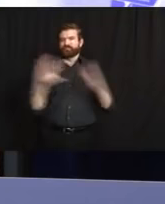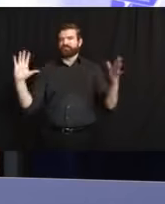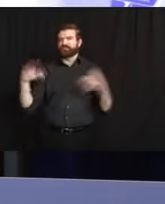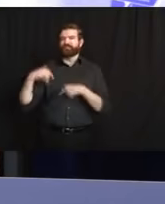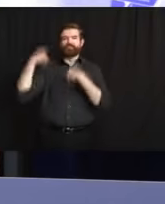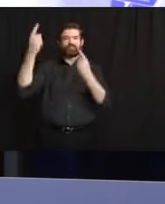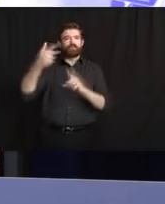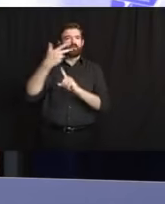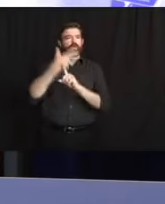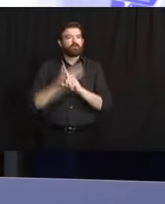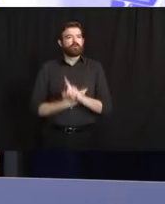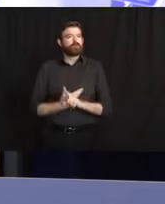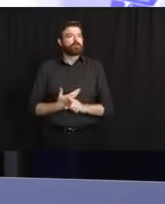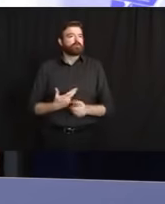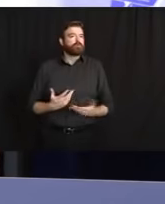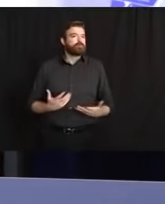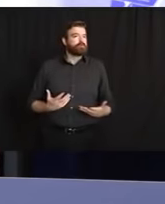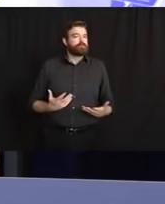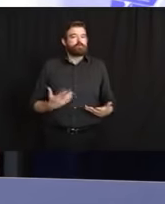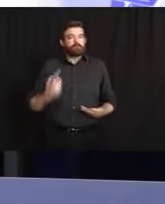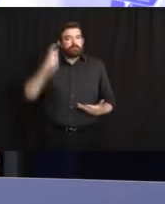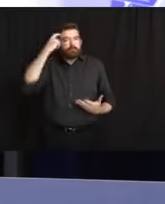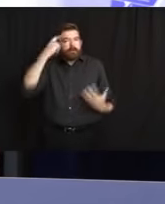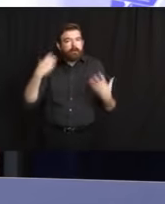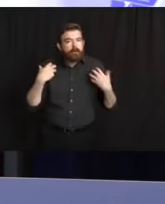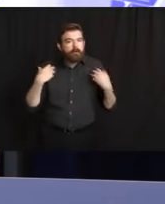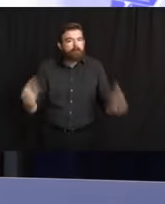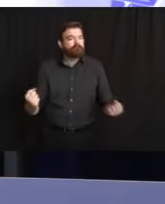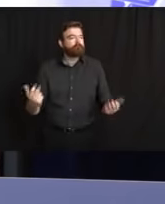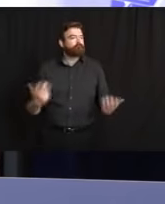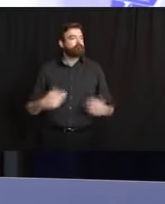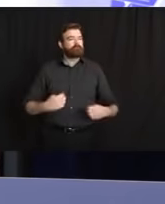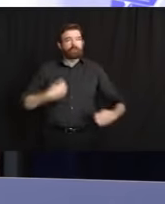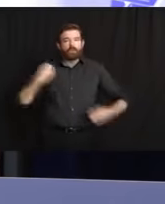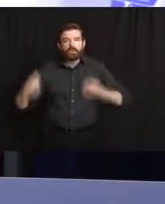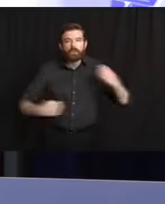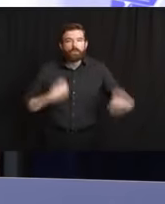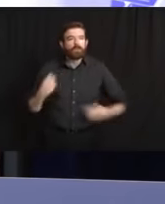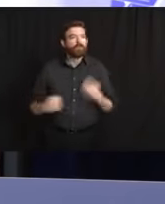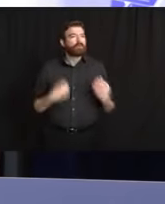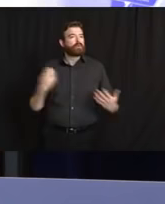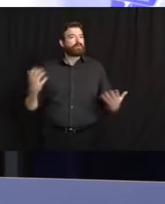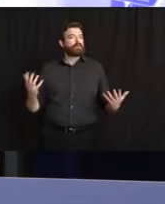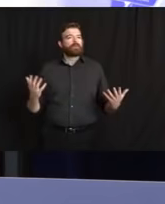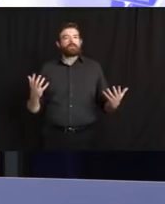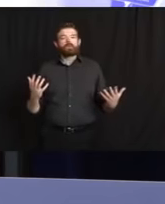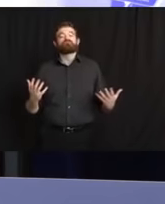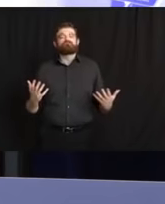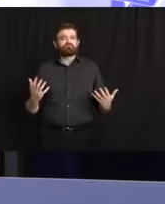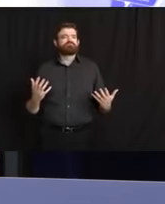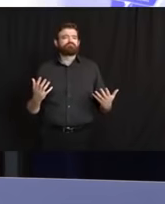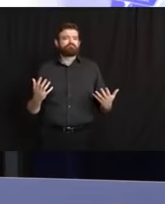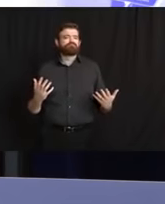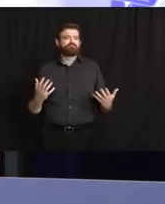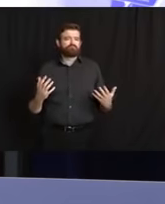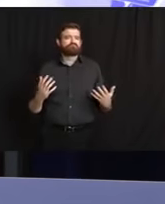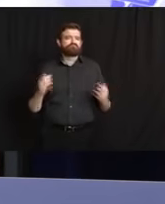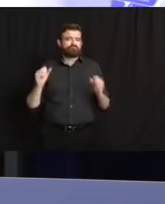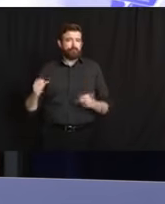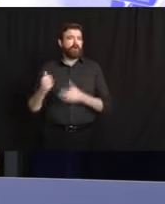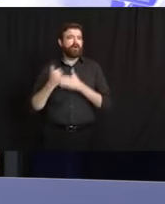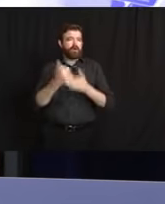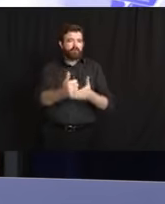resources available to help. You can call New Jersey's toll-free hotline and speak to counselors 7 days a week